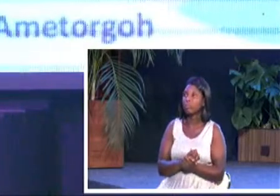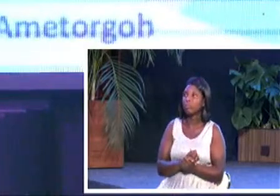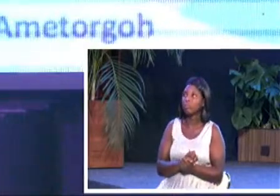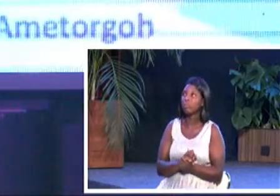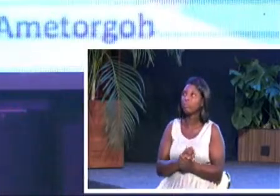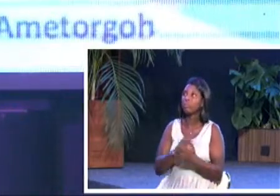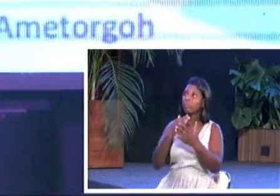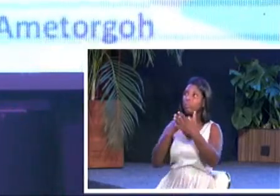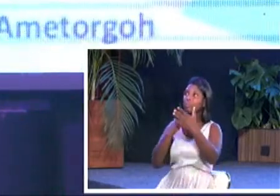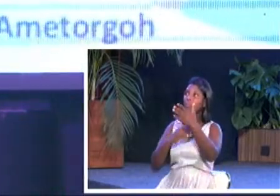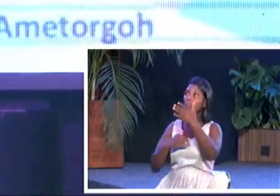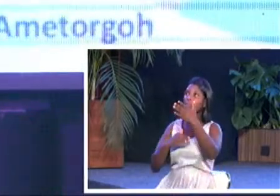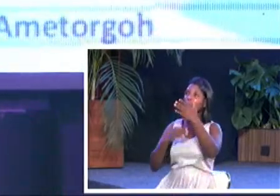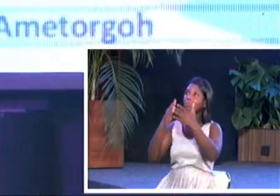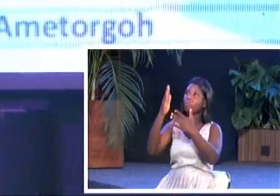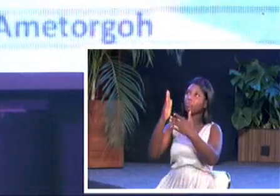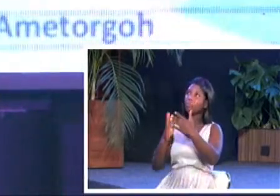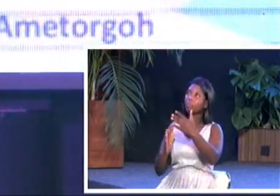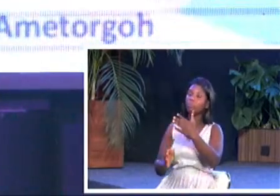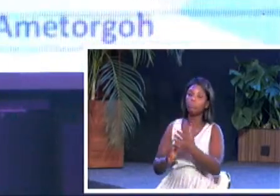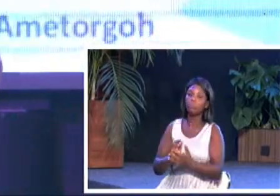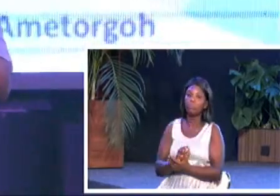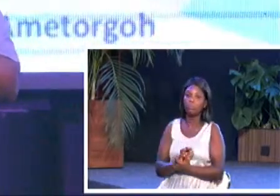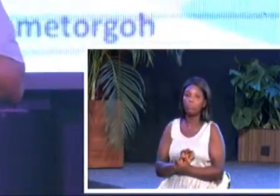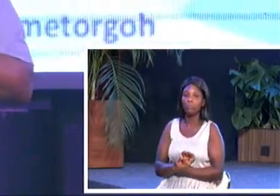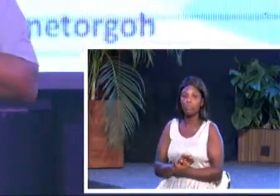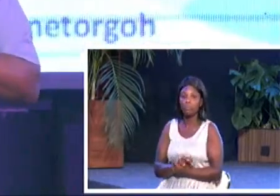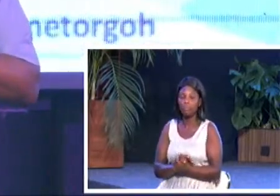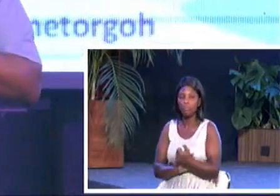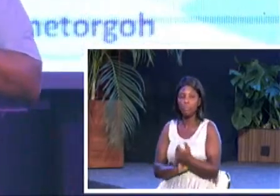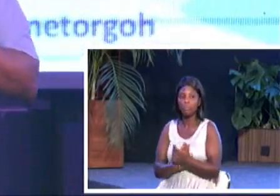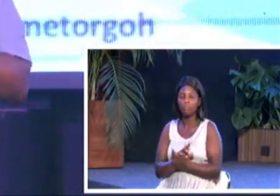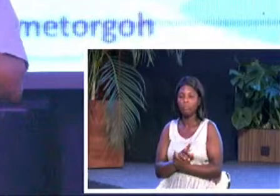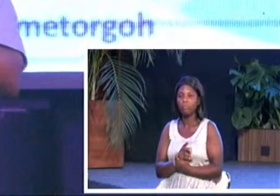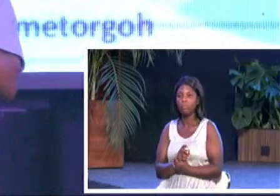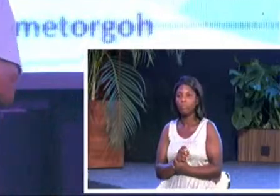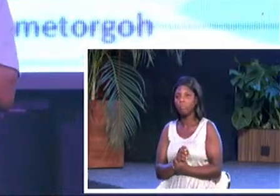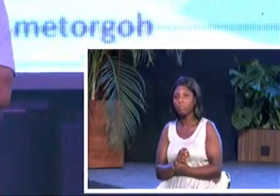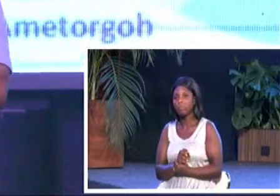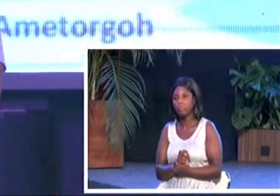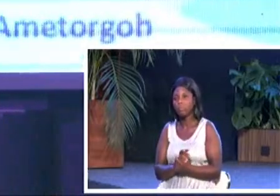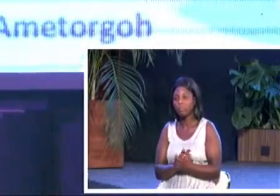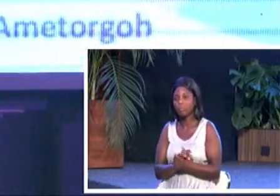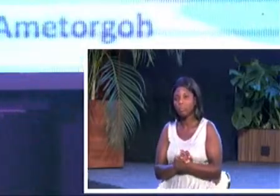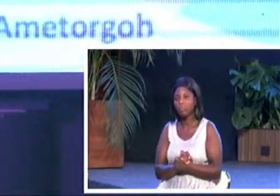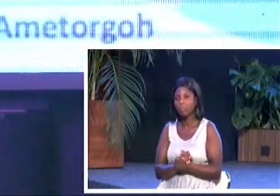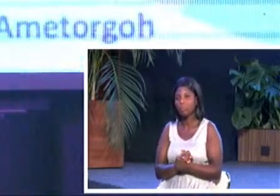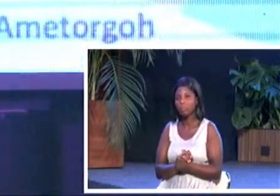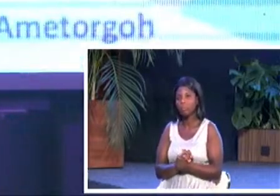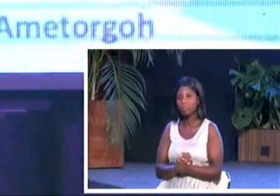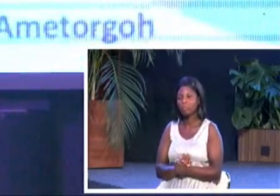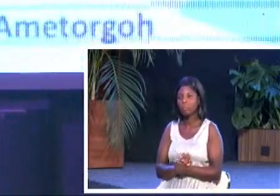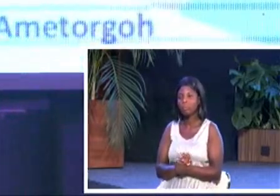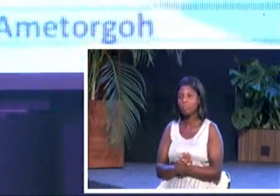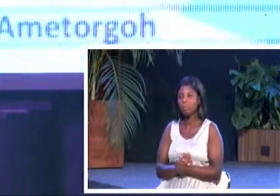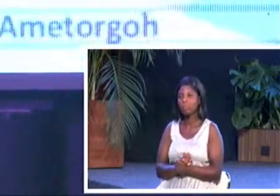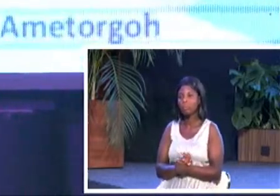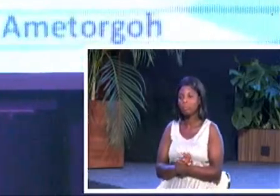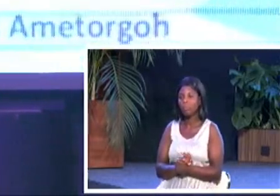space. If you want to do audio version, which you call podcasting. So podcasting is also a skill, and